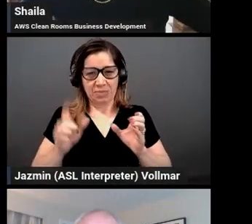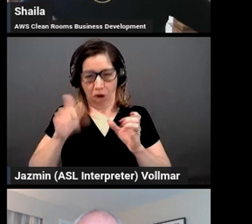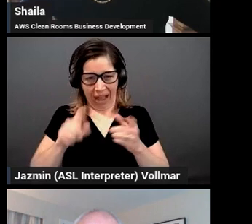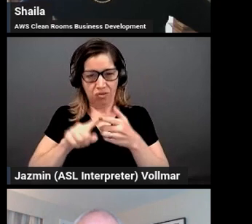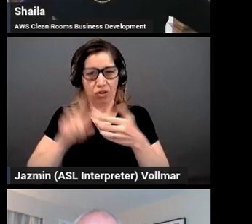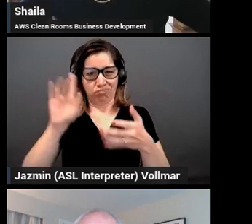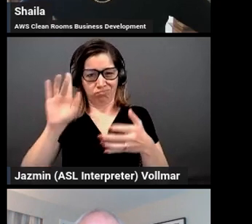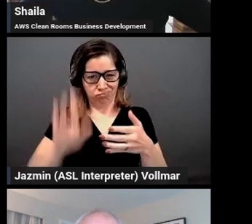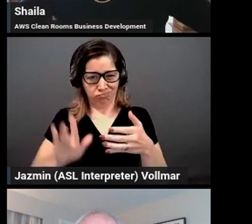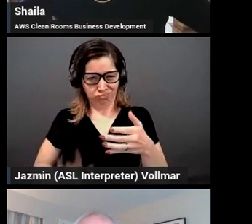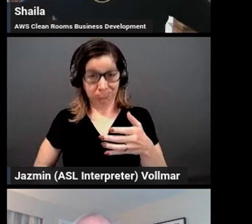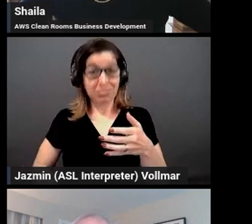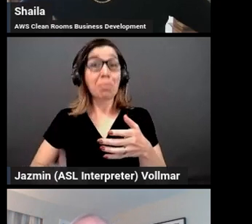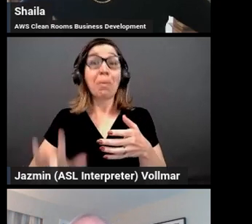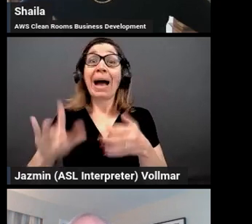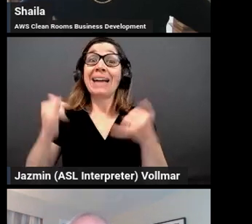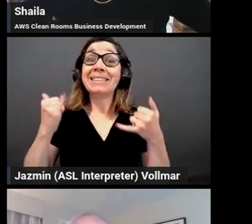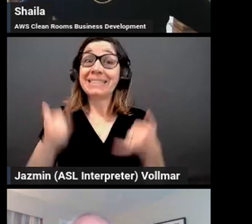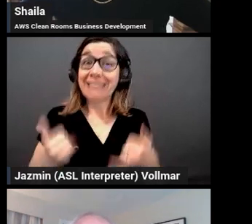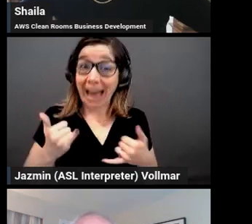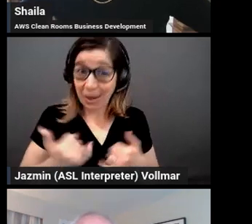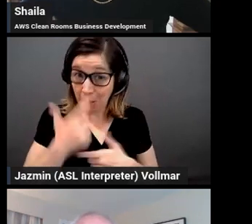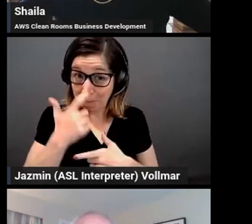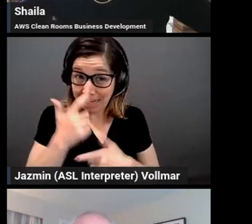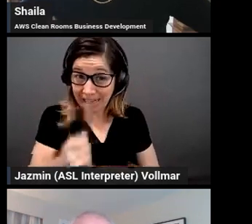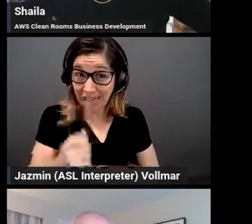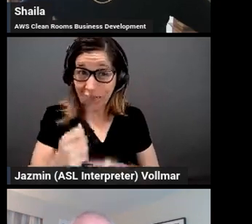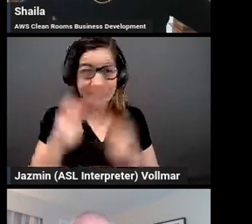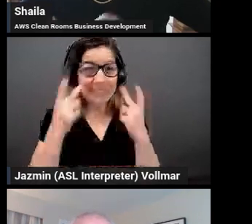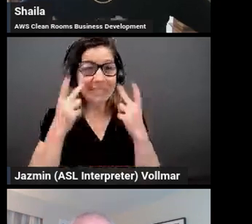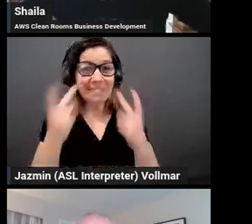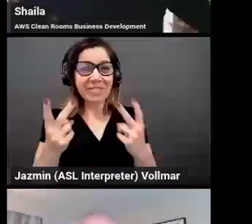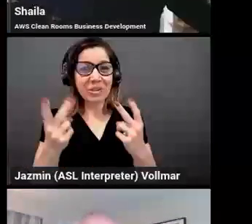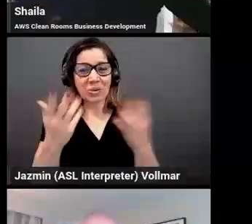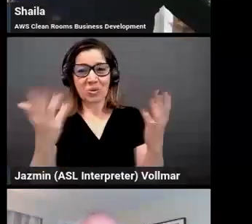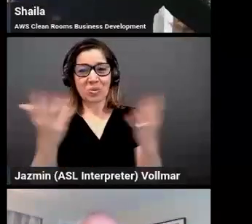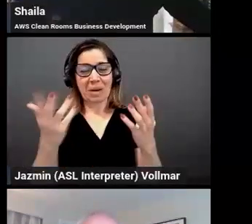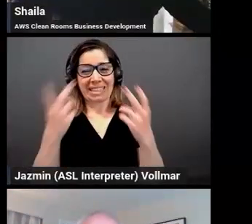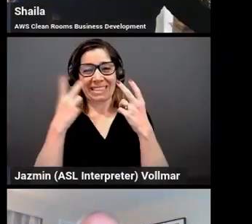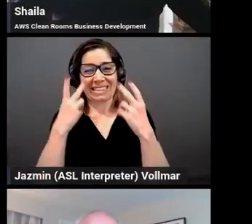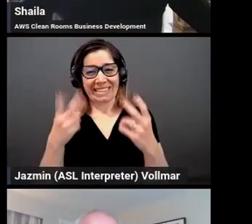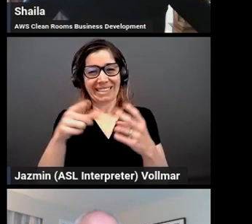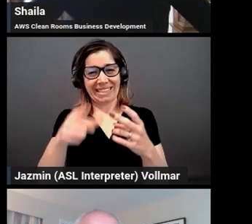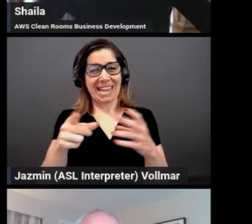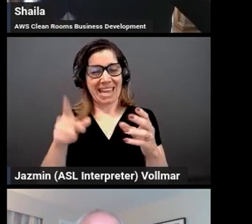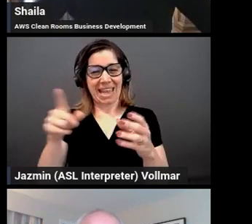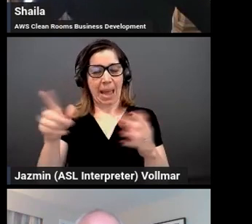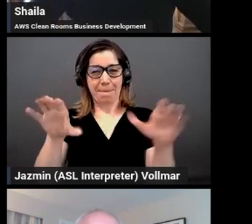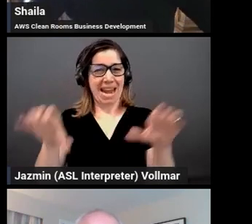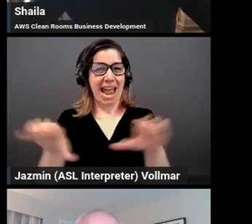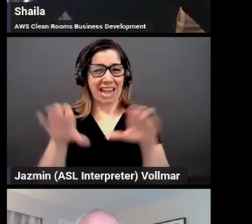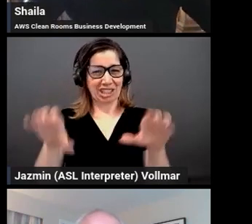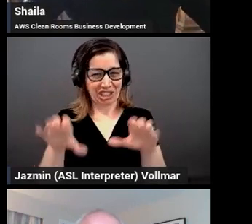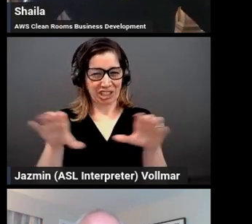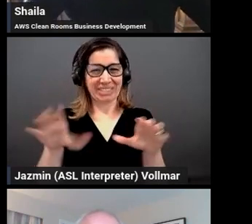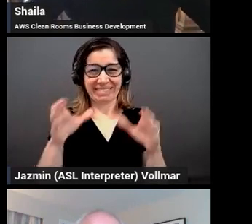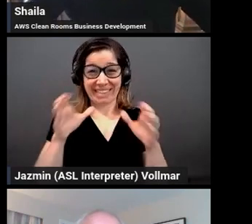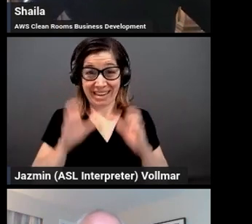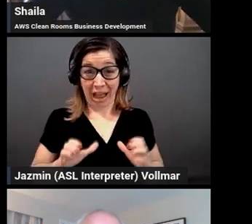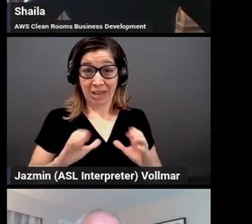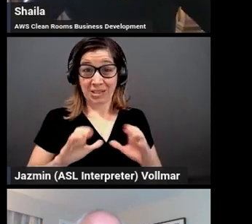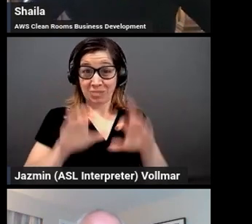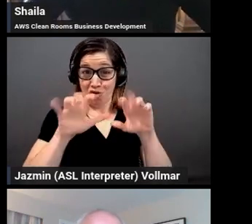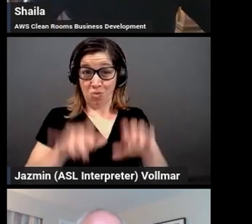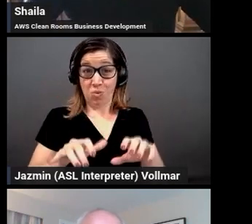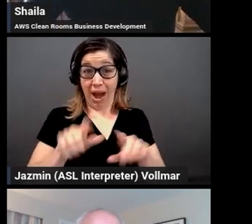be interesting to view right now is just seeing this all play in action, right? So customers write a query. It's